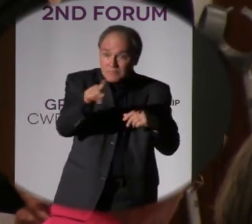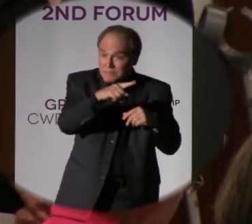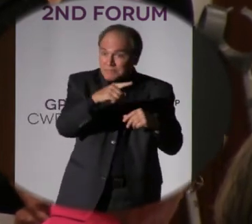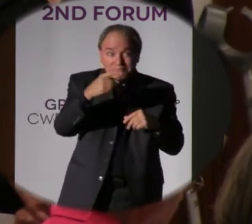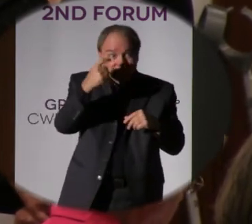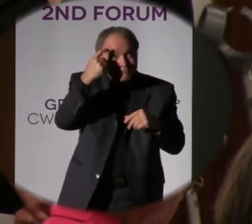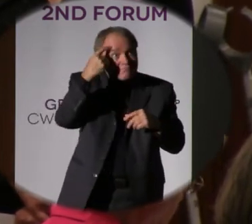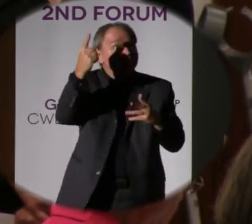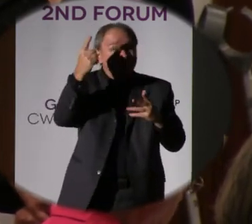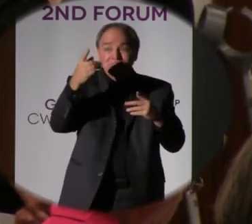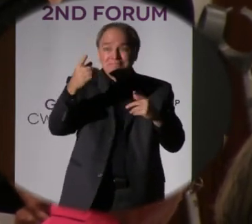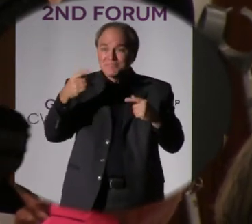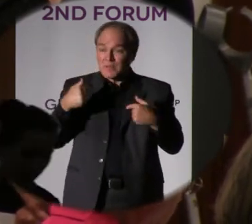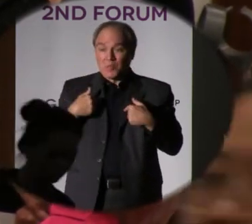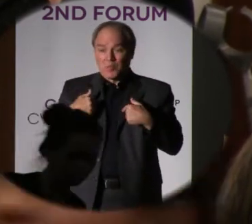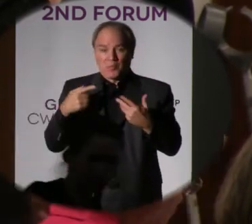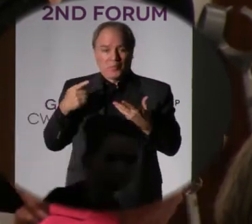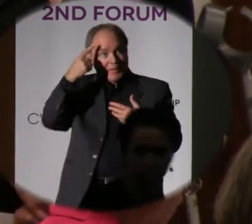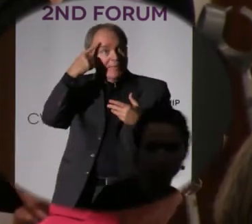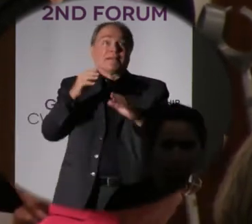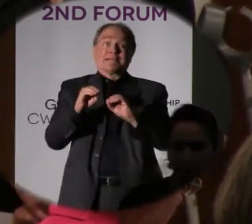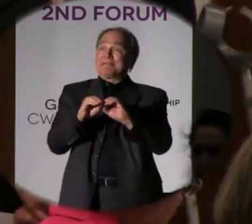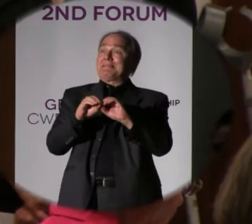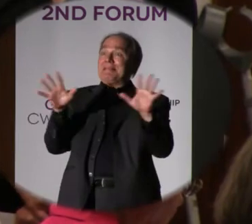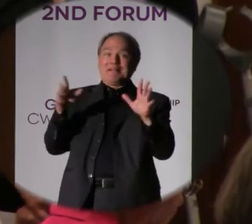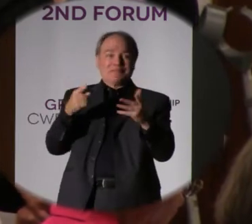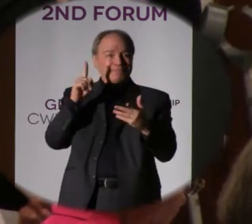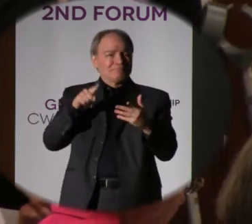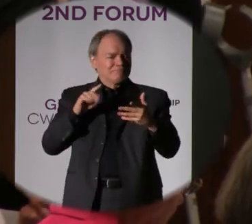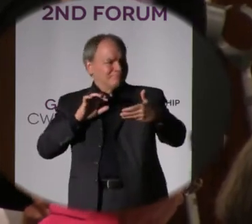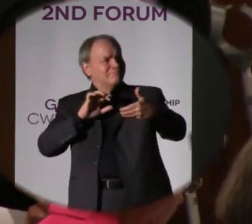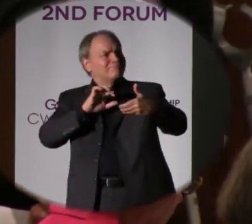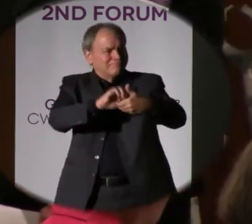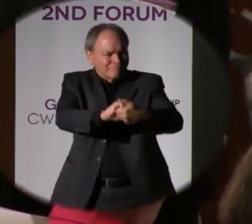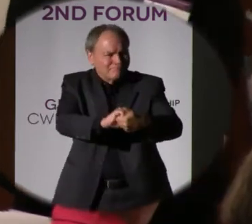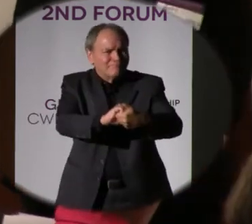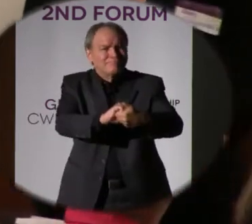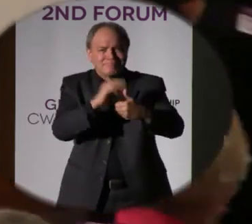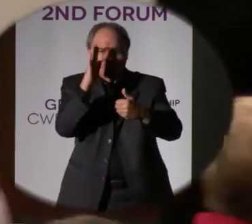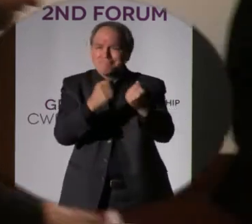make sense to us, and we look forward to working with you in the future. Eli?